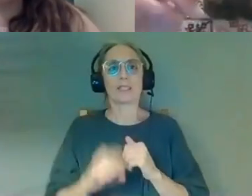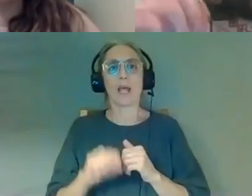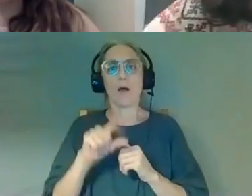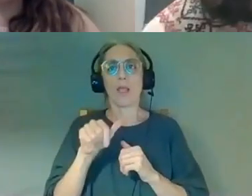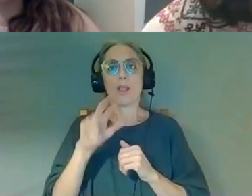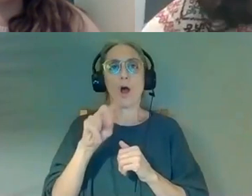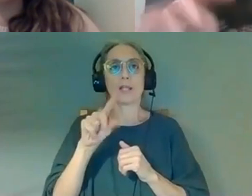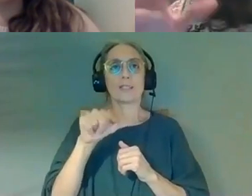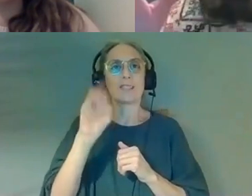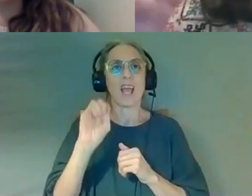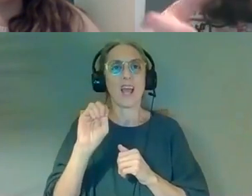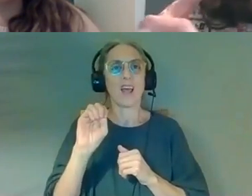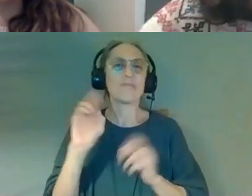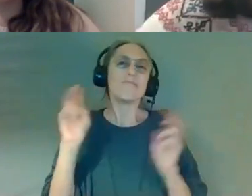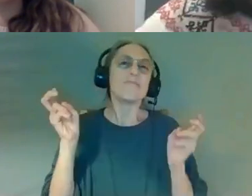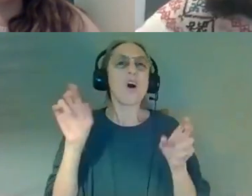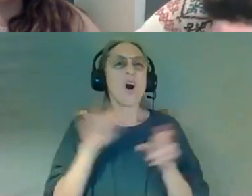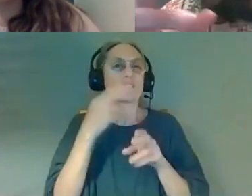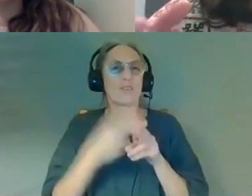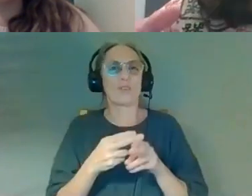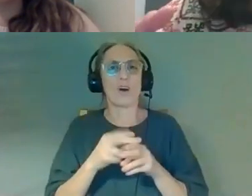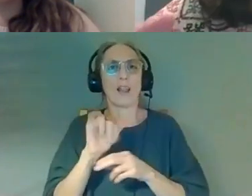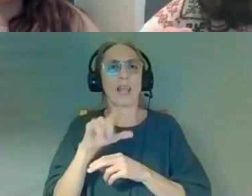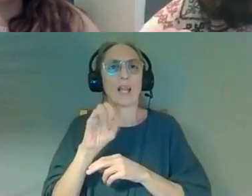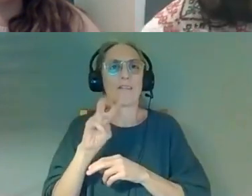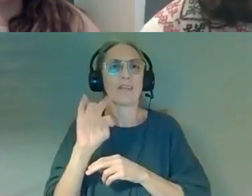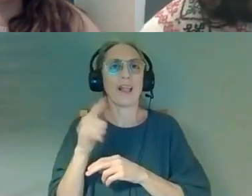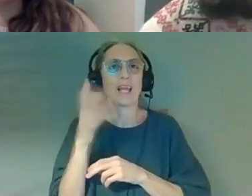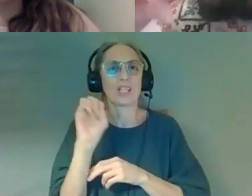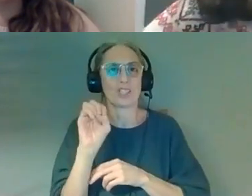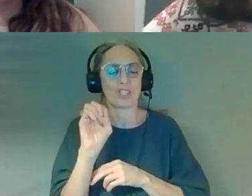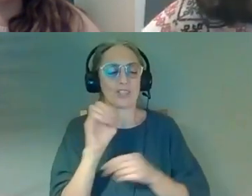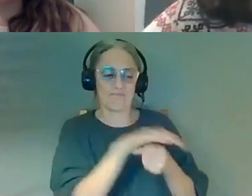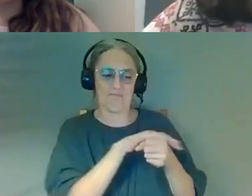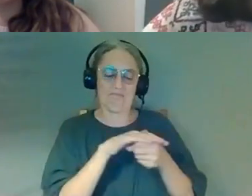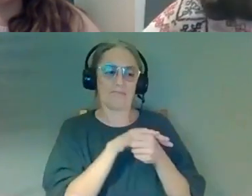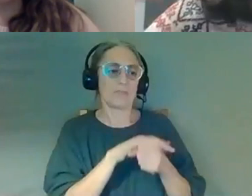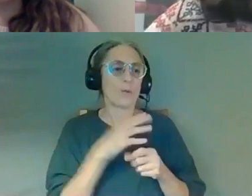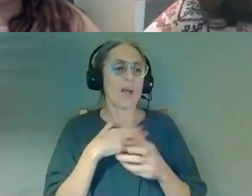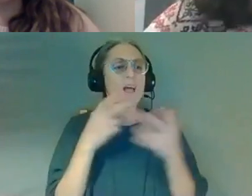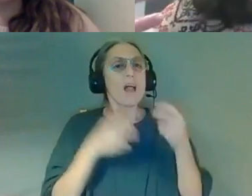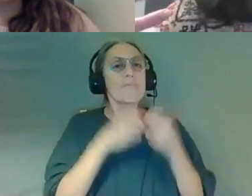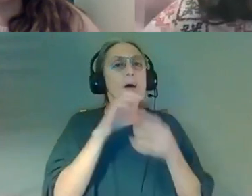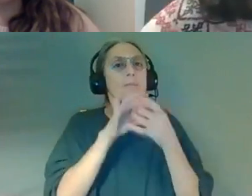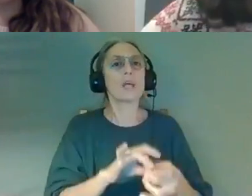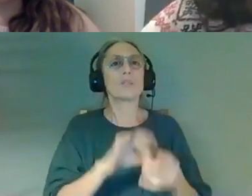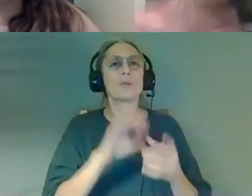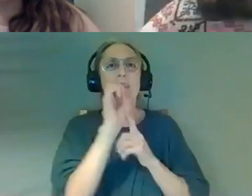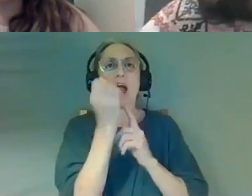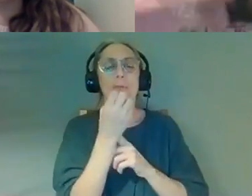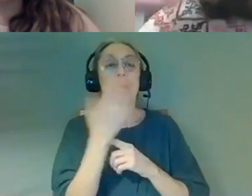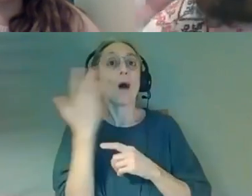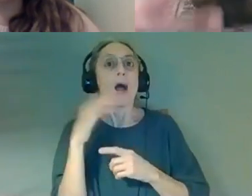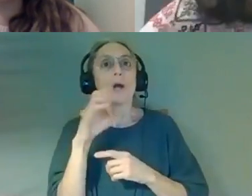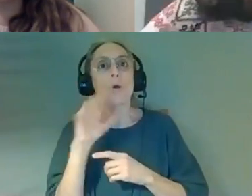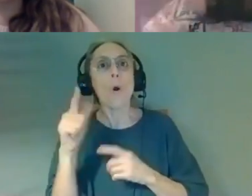right? We have a lot of issues with environmental justice here because of, the coal plant used to be here, and now